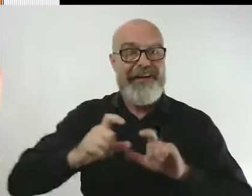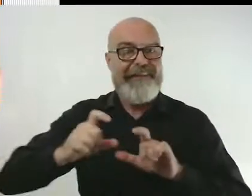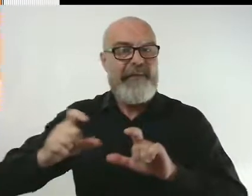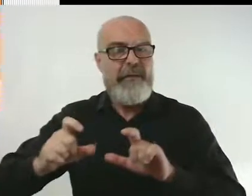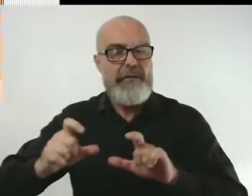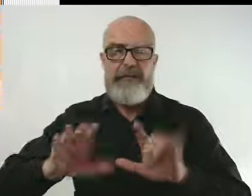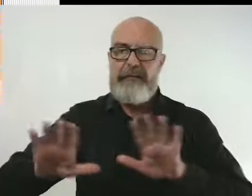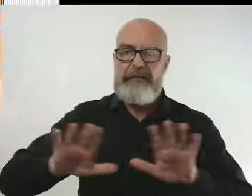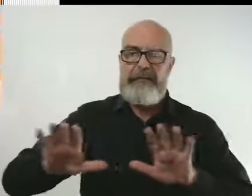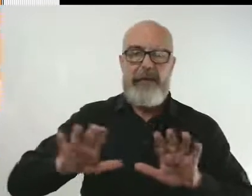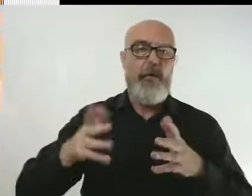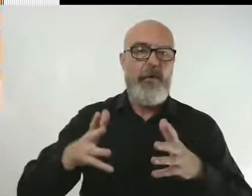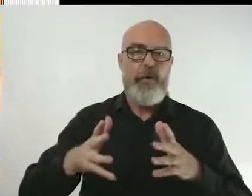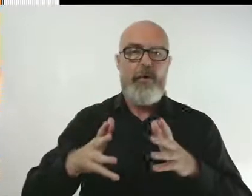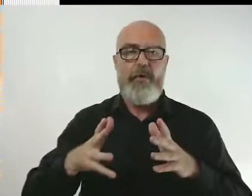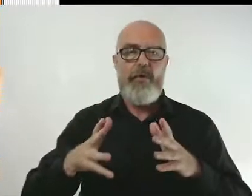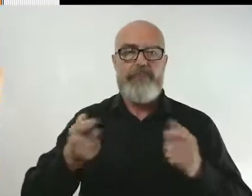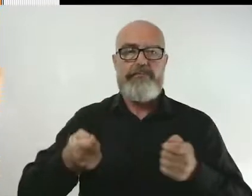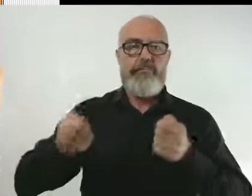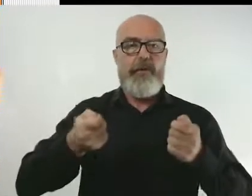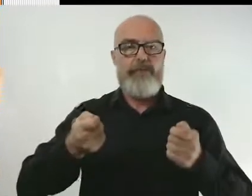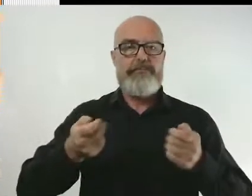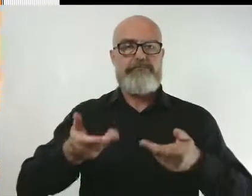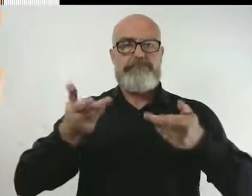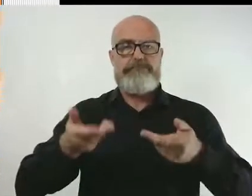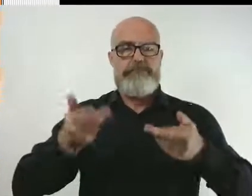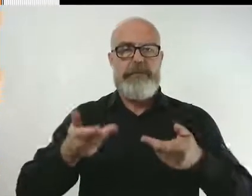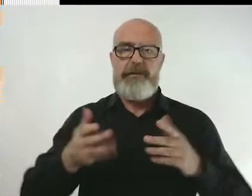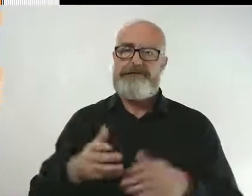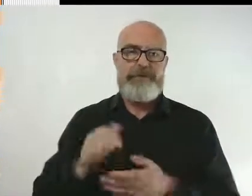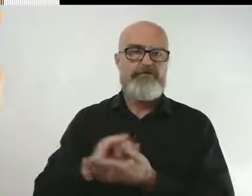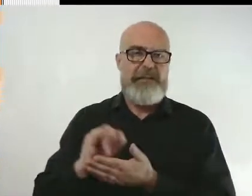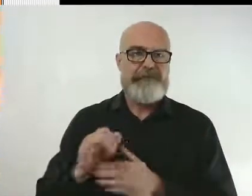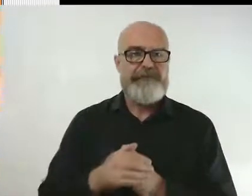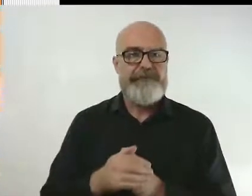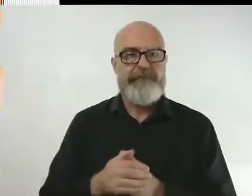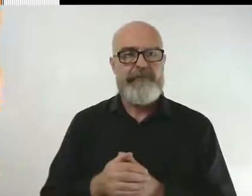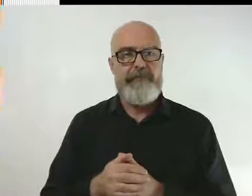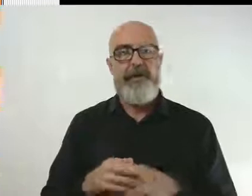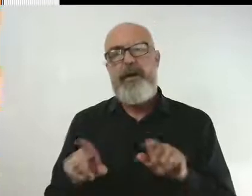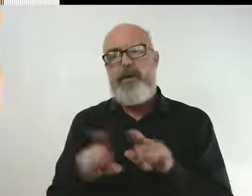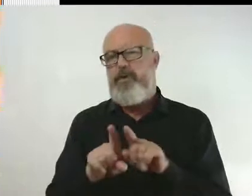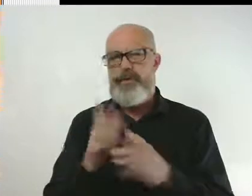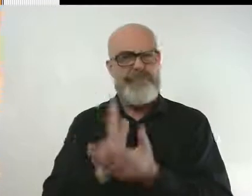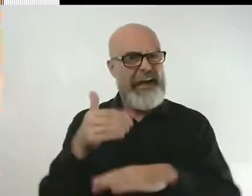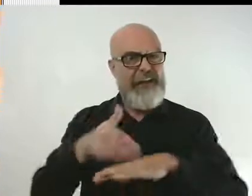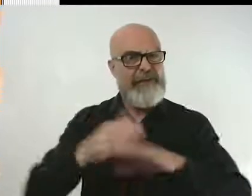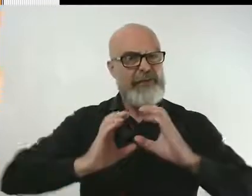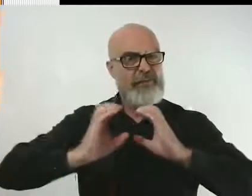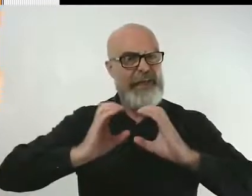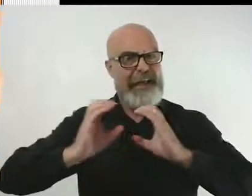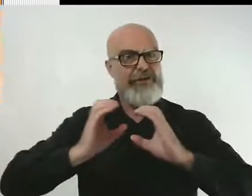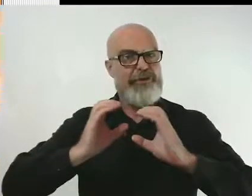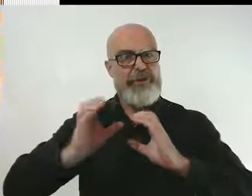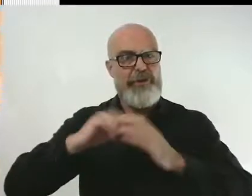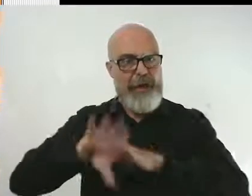continue working or to advance occupationally. Also, hearing loss affects communication in healthcare